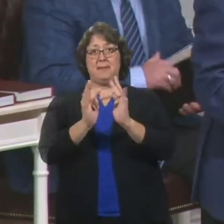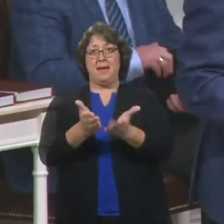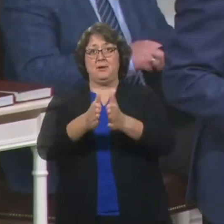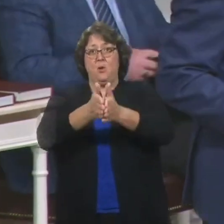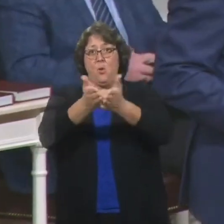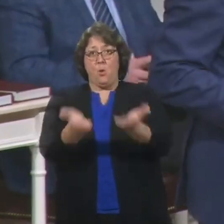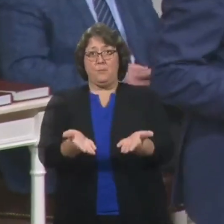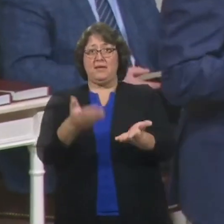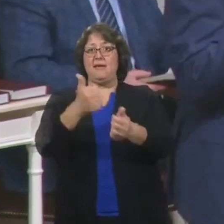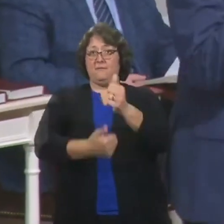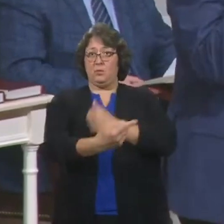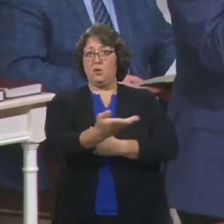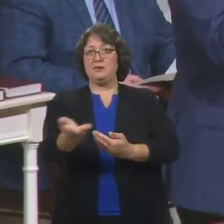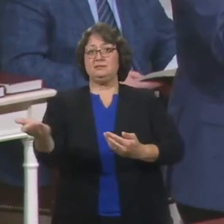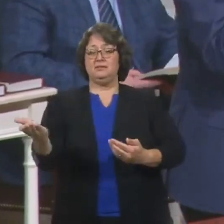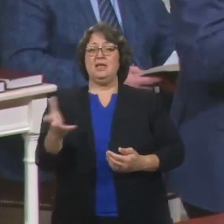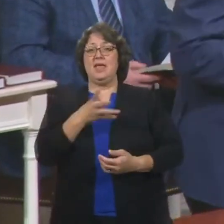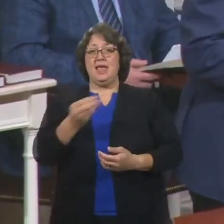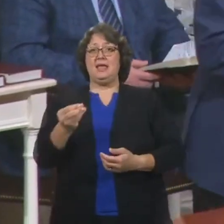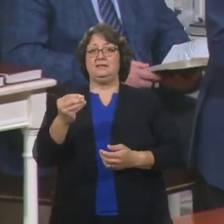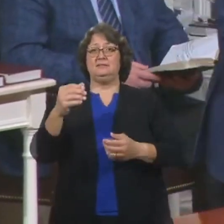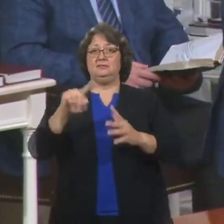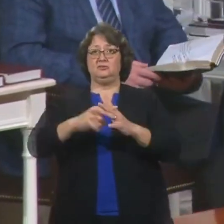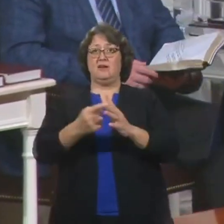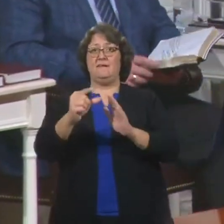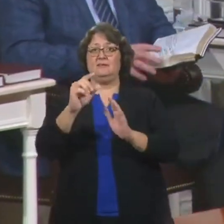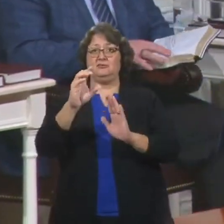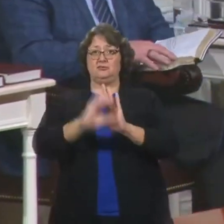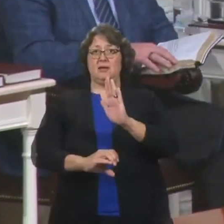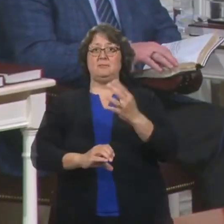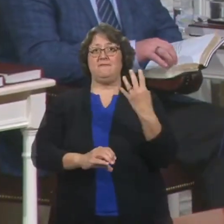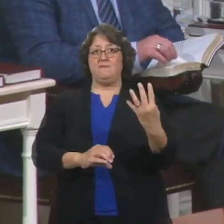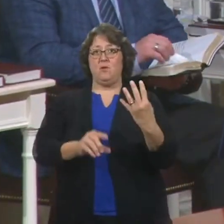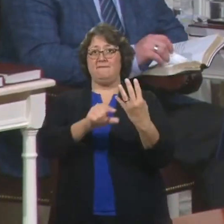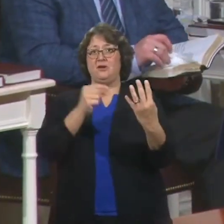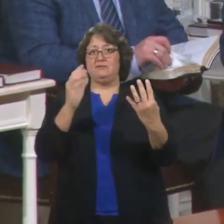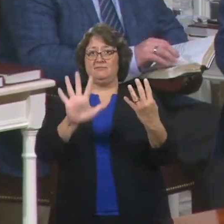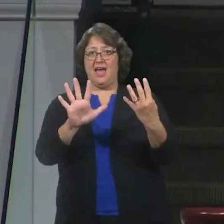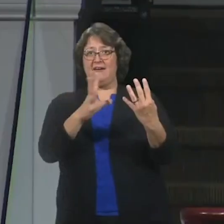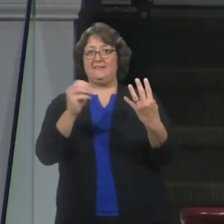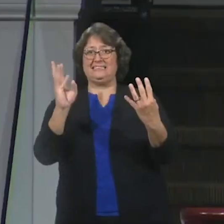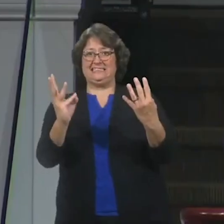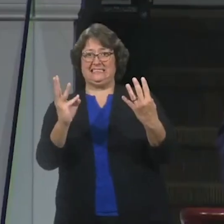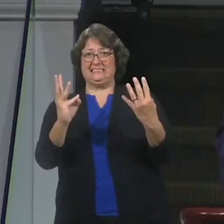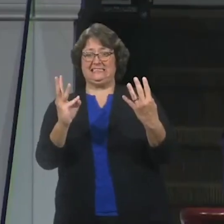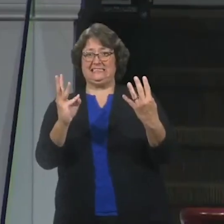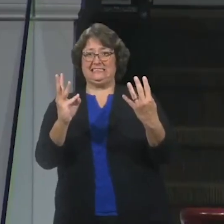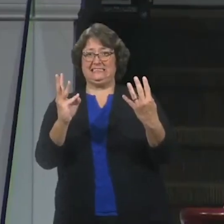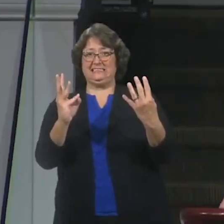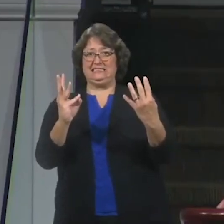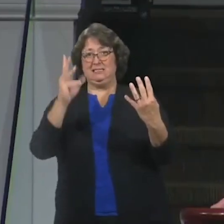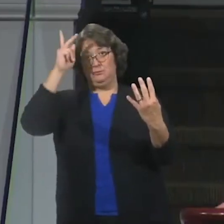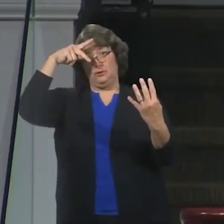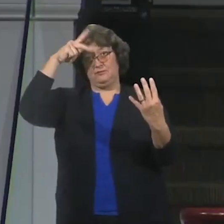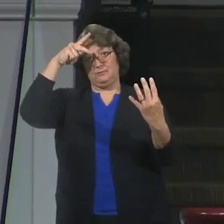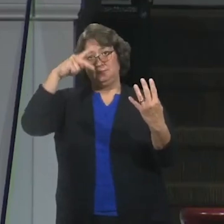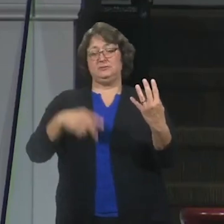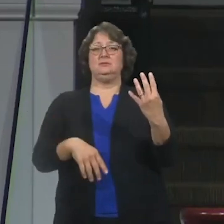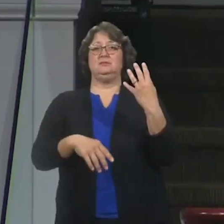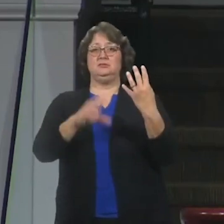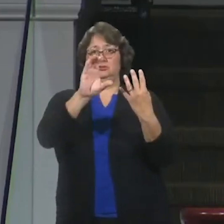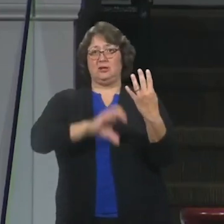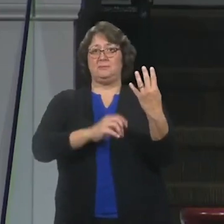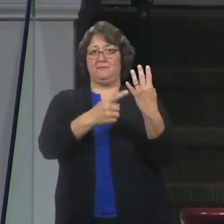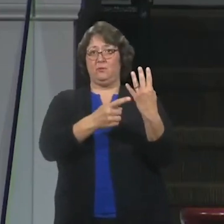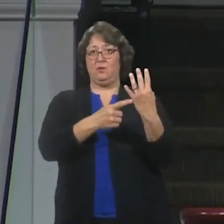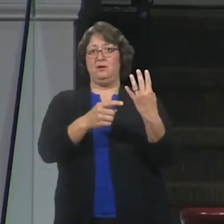your Bible open. We're in the book of Proverbs. We'll start in verse number chapter 4, verses 5 and 6. Now, let's look at it together if we can. Look into this study. Chapter 4,